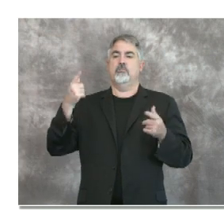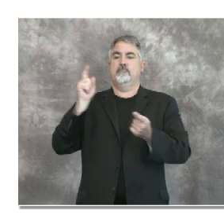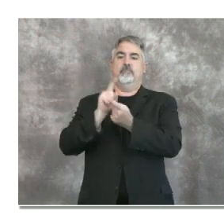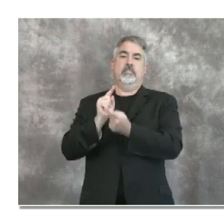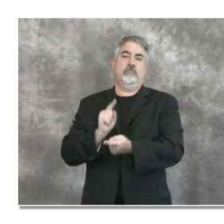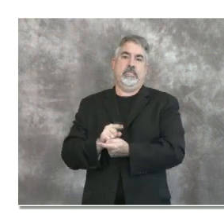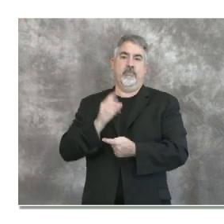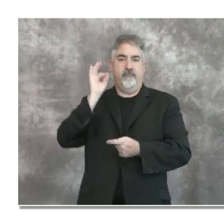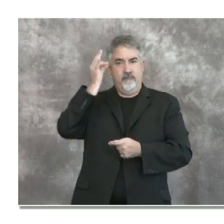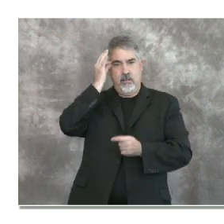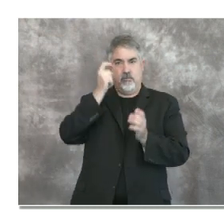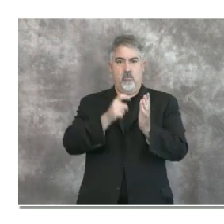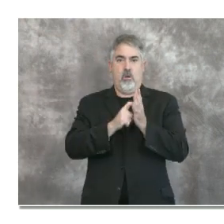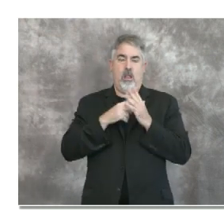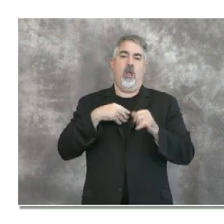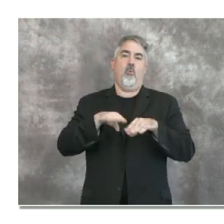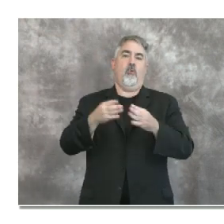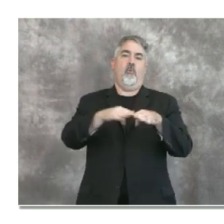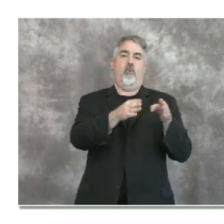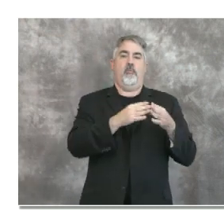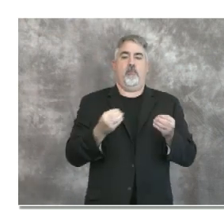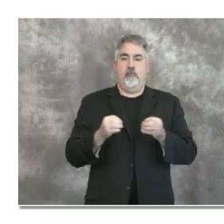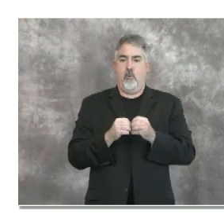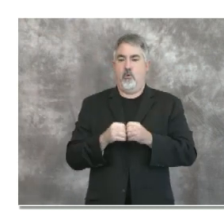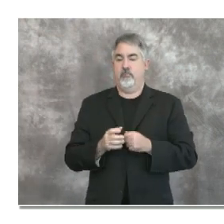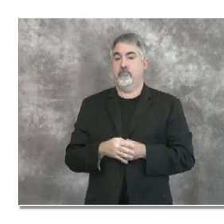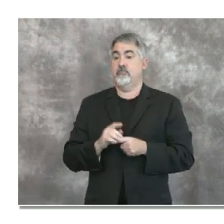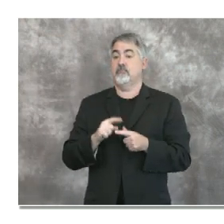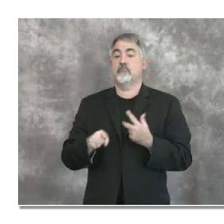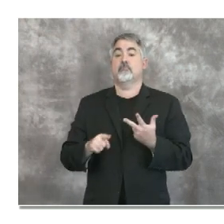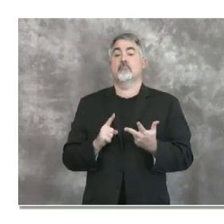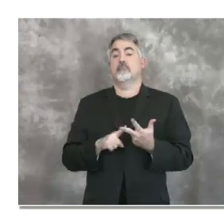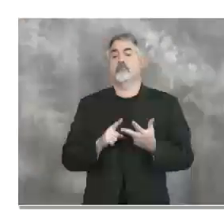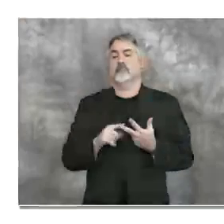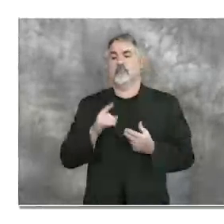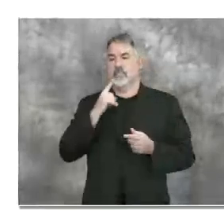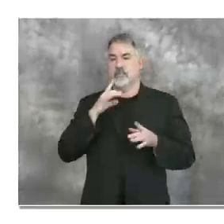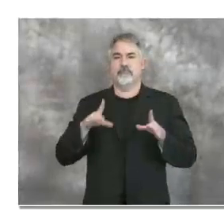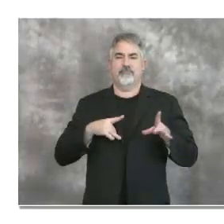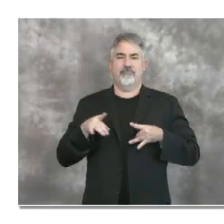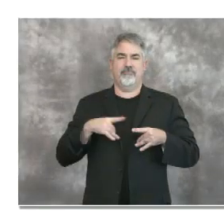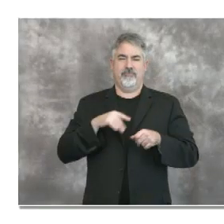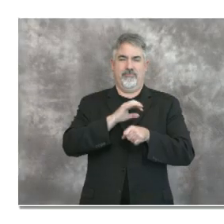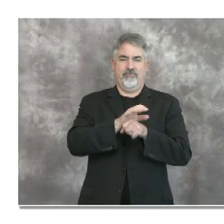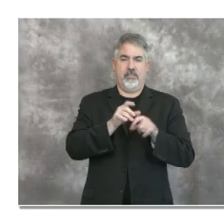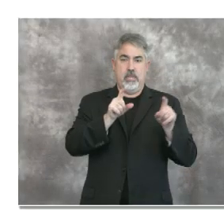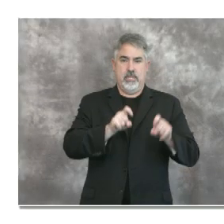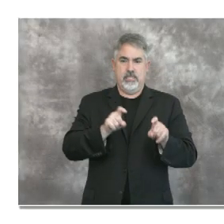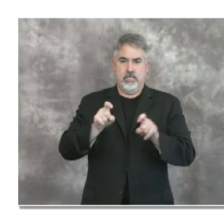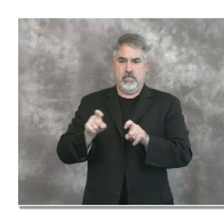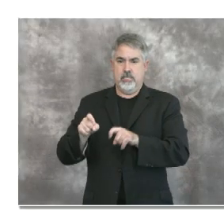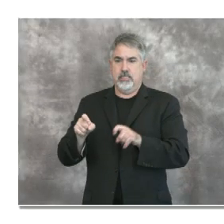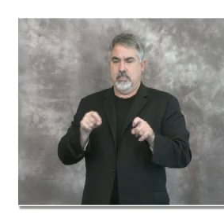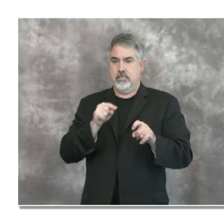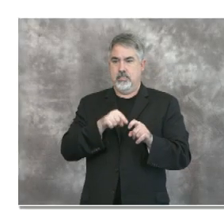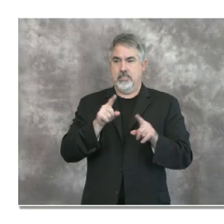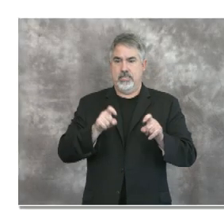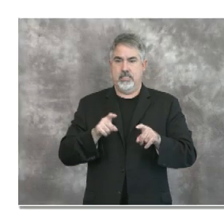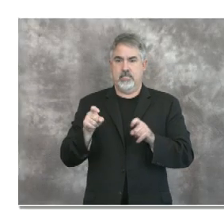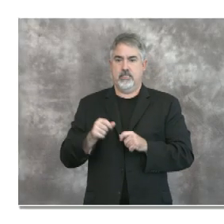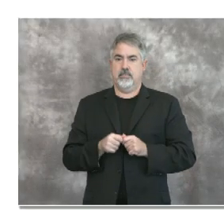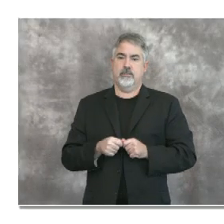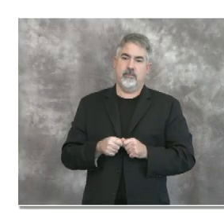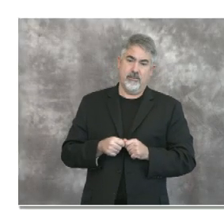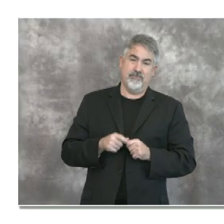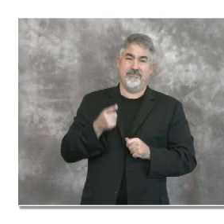The third metric is related to positive tests. Next slide. So you can choose either or,